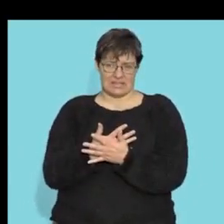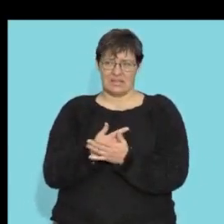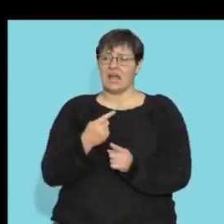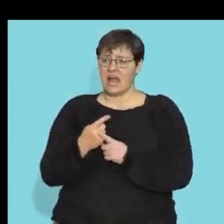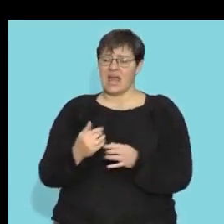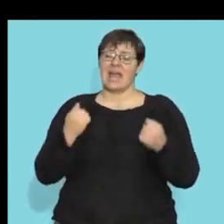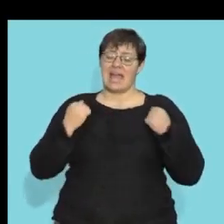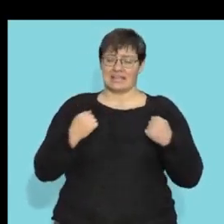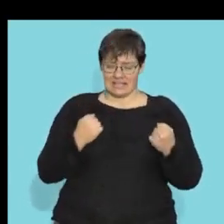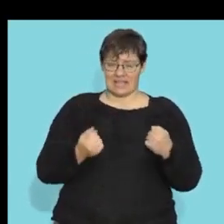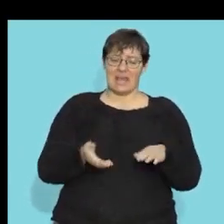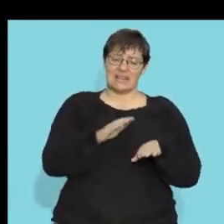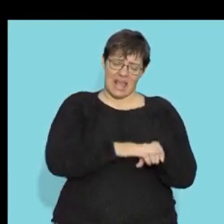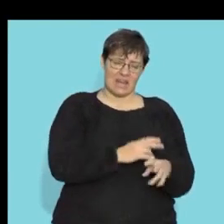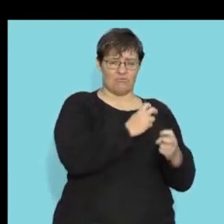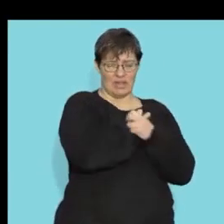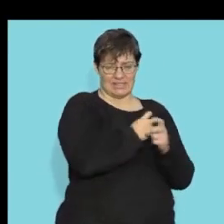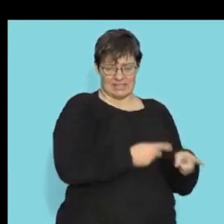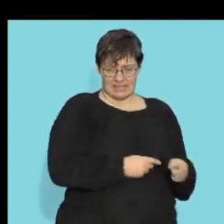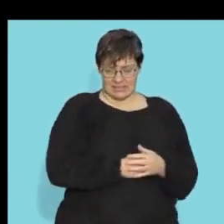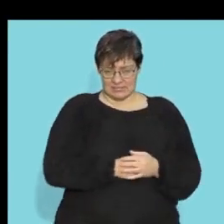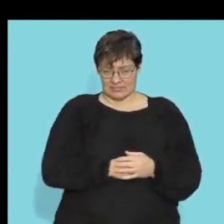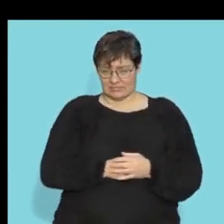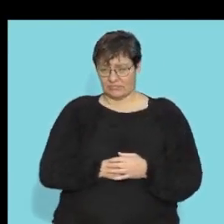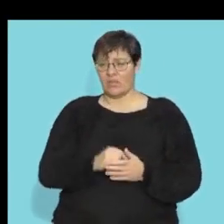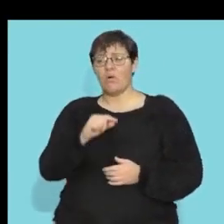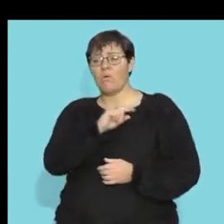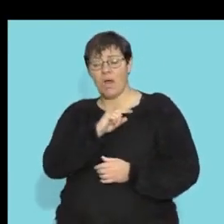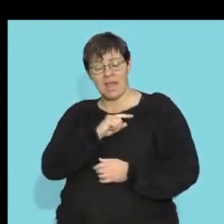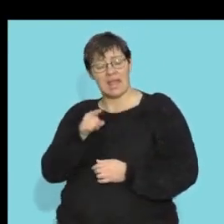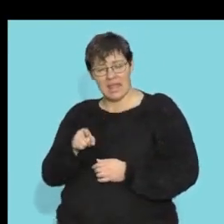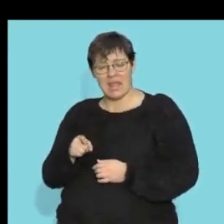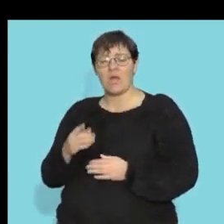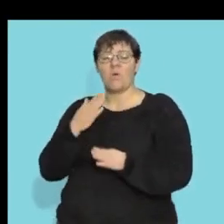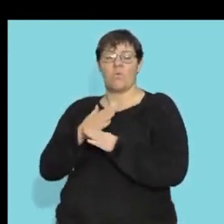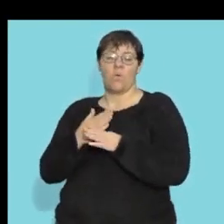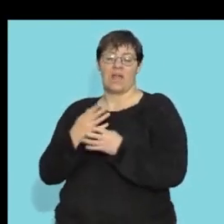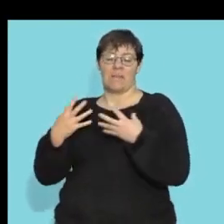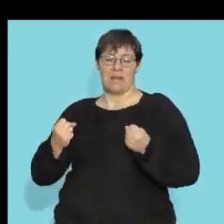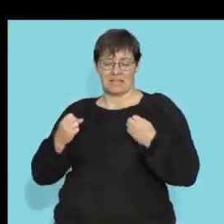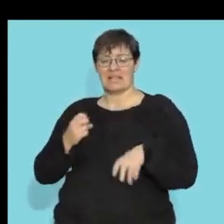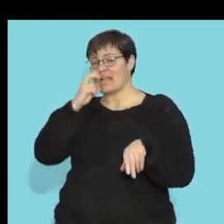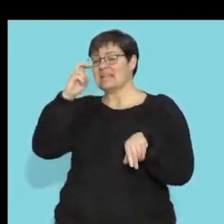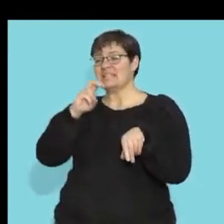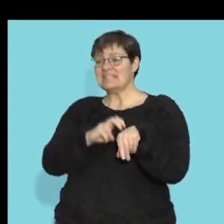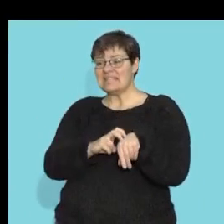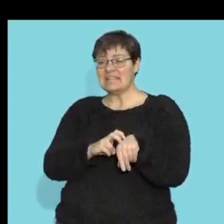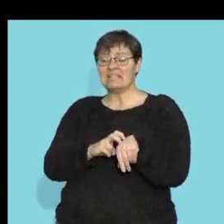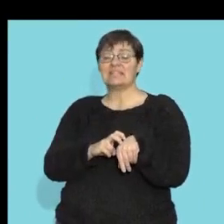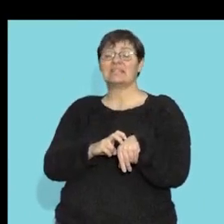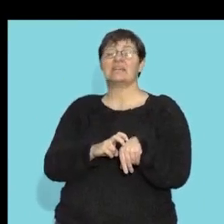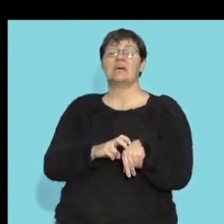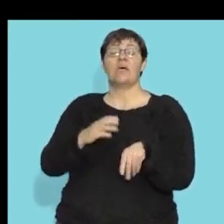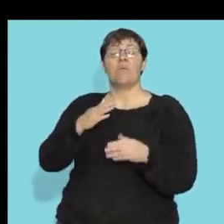deeply during exercise than she did at rest. This is because working muscles need extra